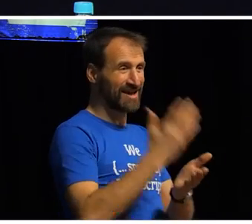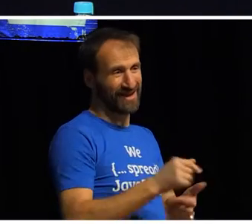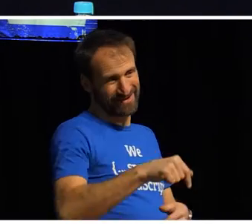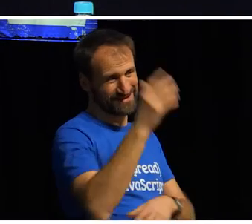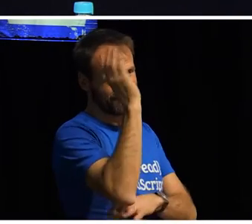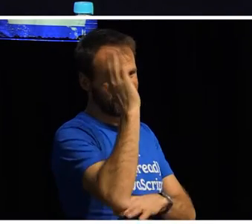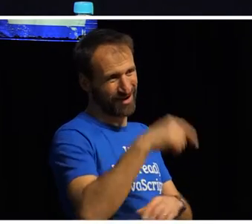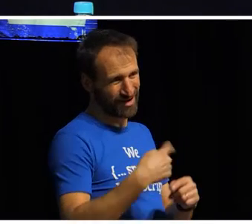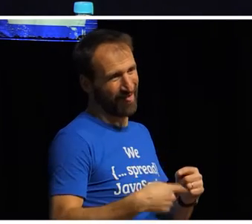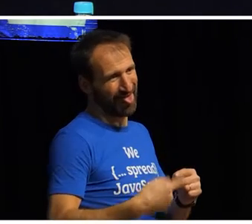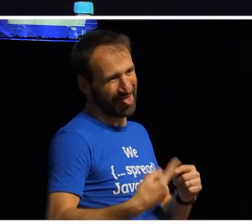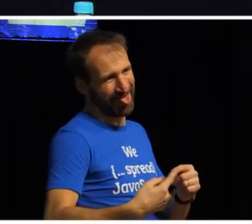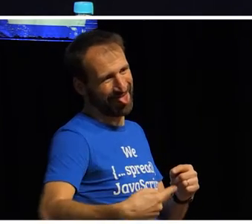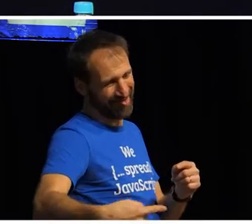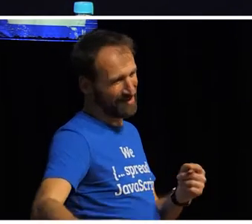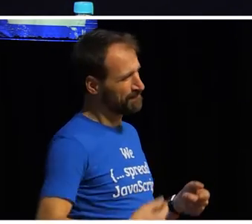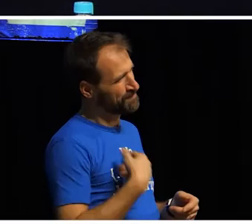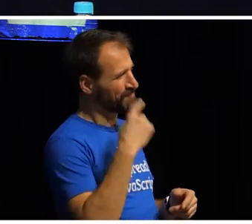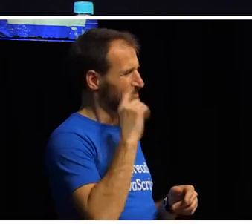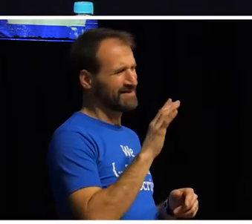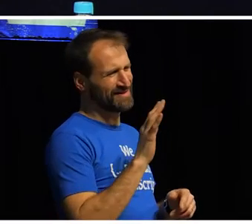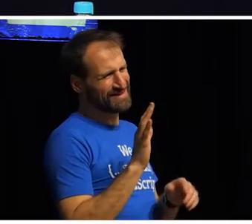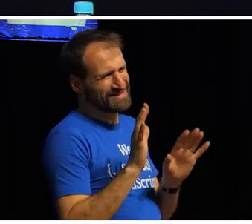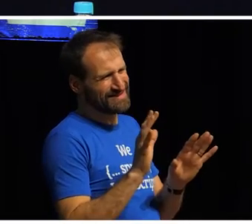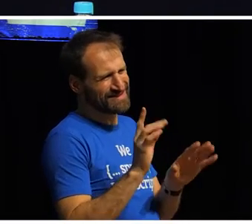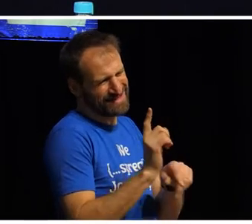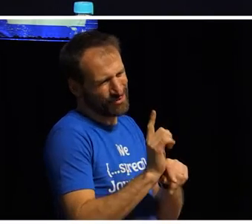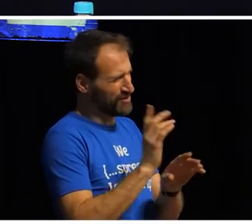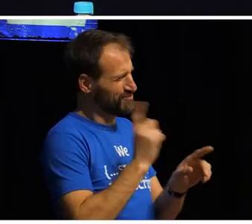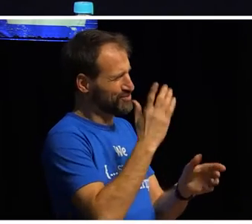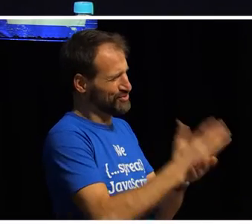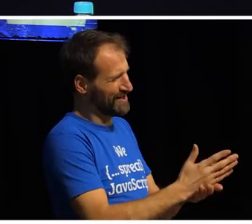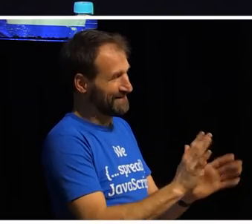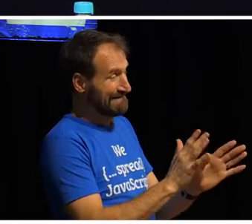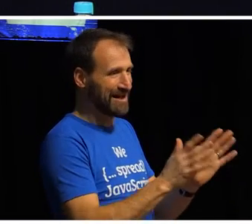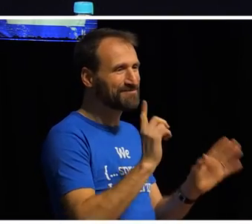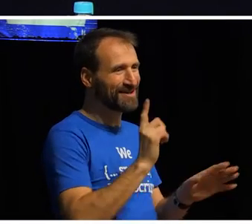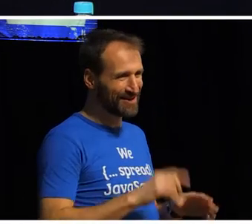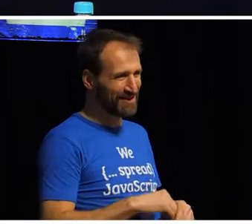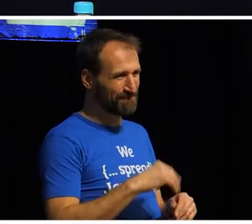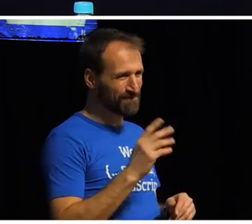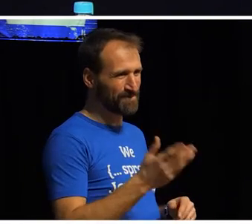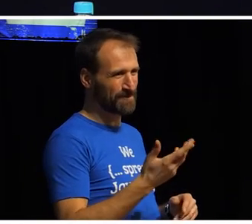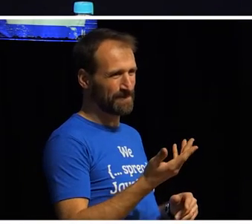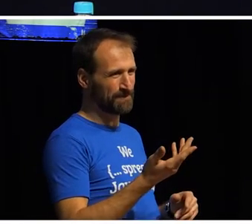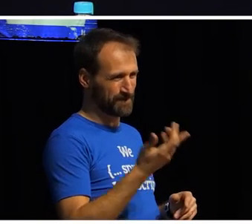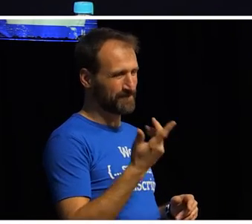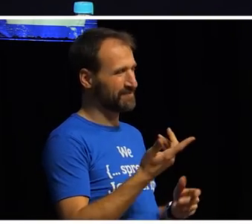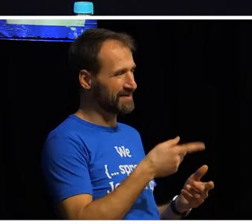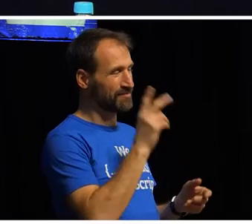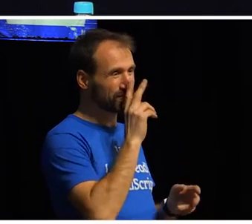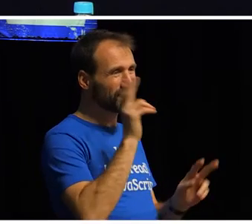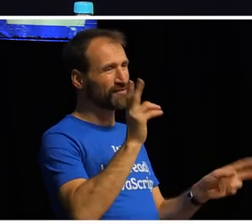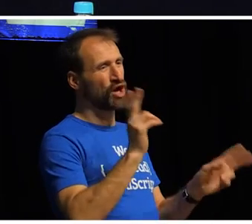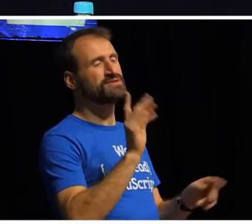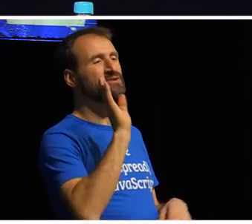I think in about ten or fifteen seconds a complete an end but this type of regular expression denial-of-service is a very prevalent vulnerability and you have to be very careful about